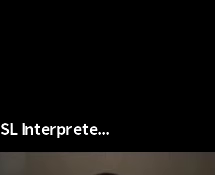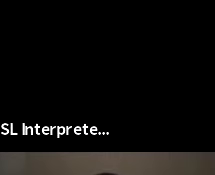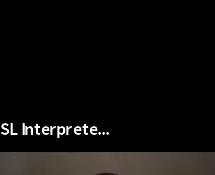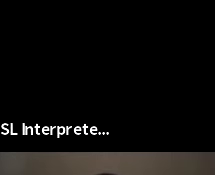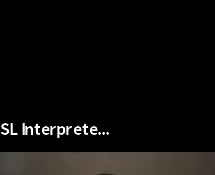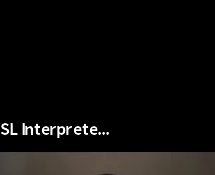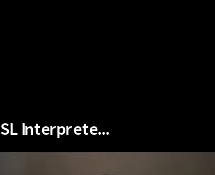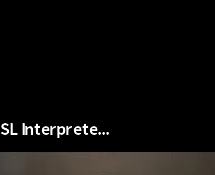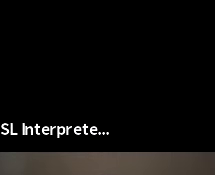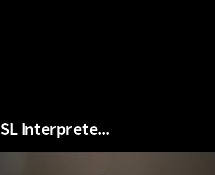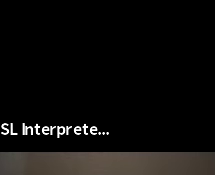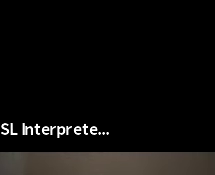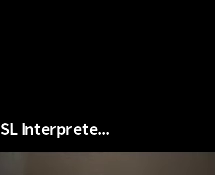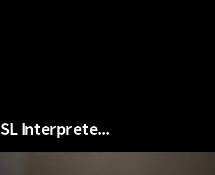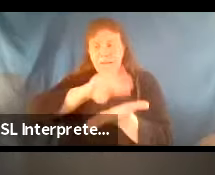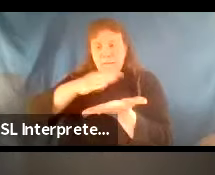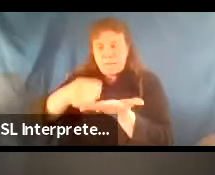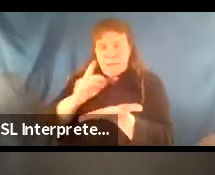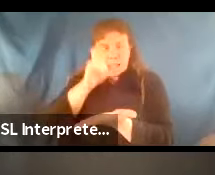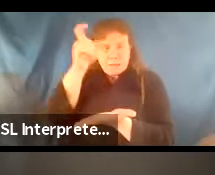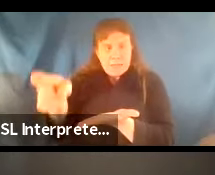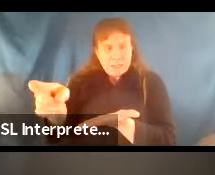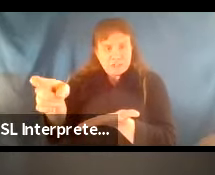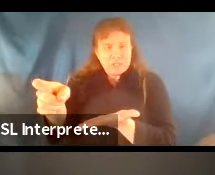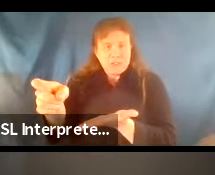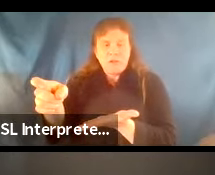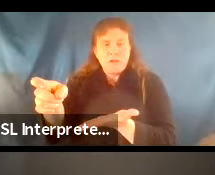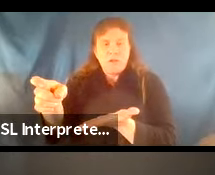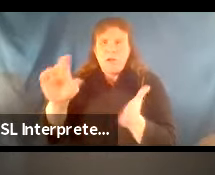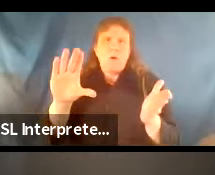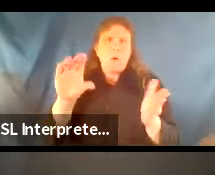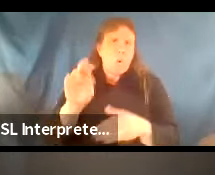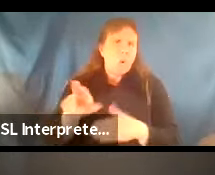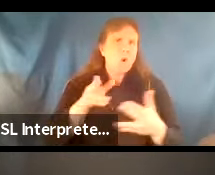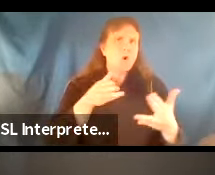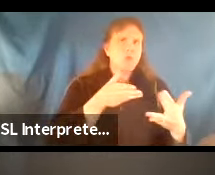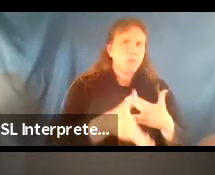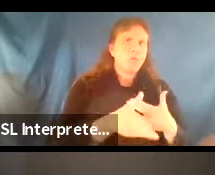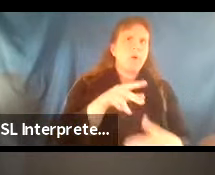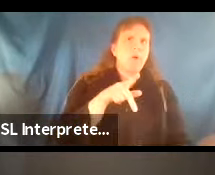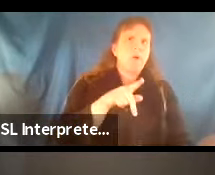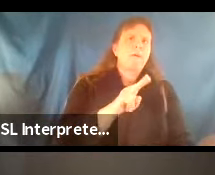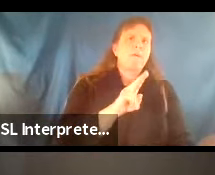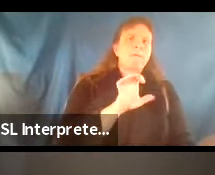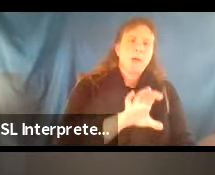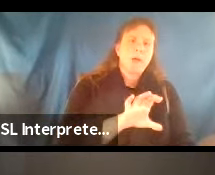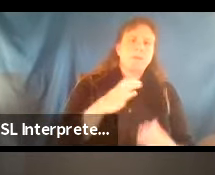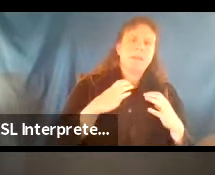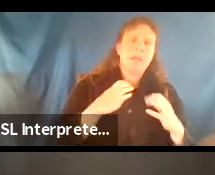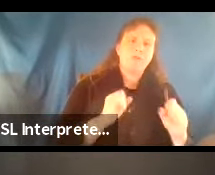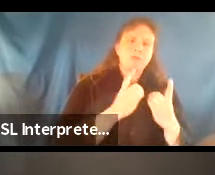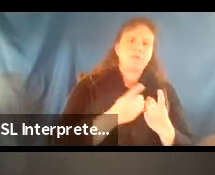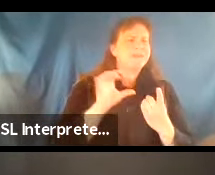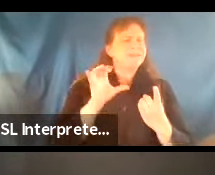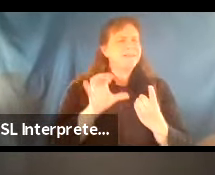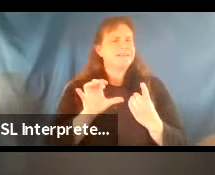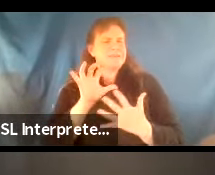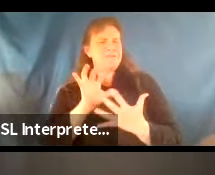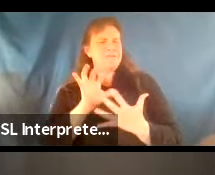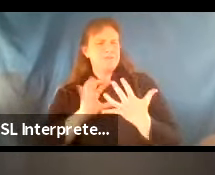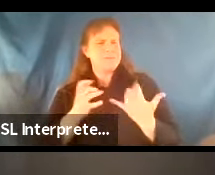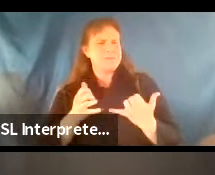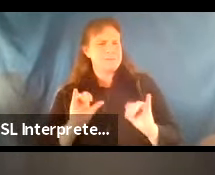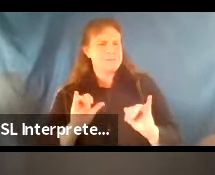vaccine allocation, for instance, versus going through the public health departments. That's still kind of unclear. But when we're talking specifically about